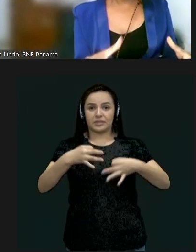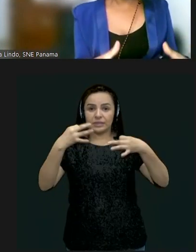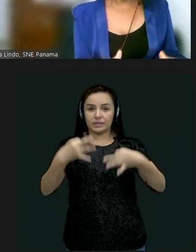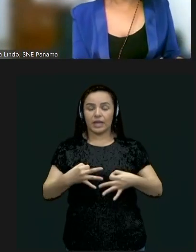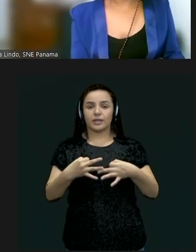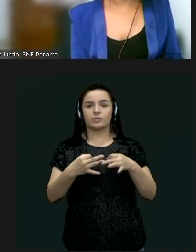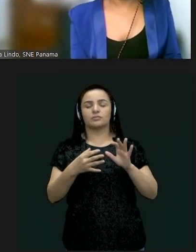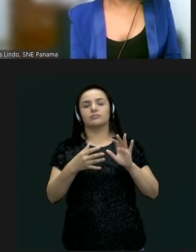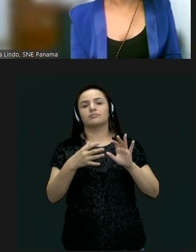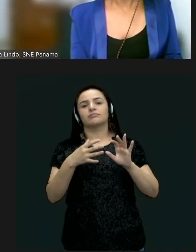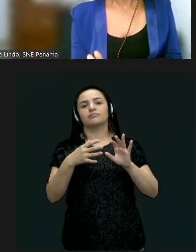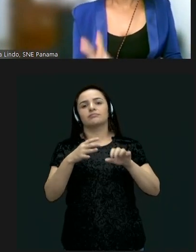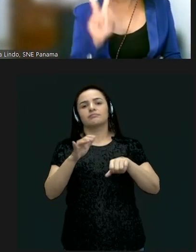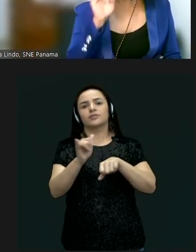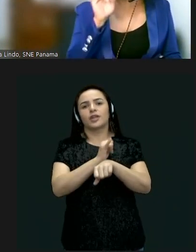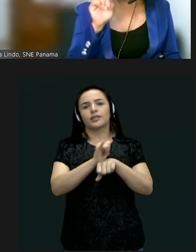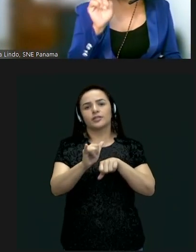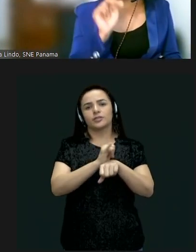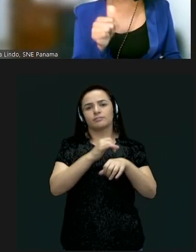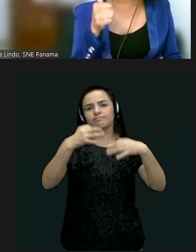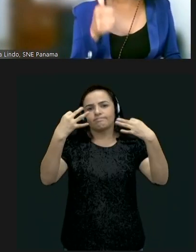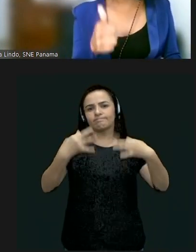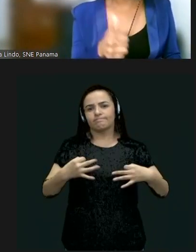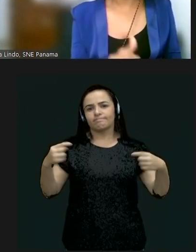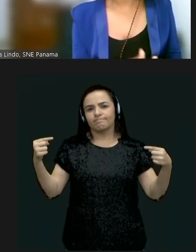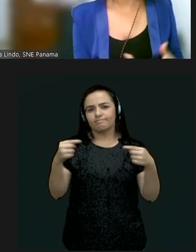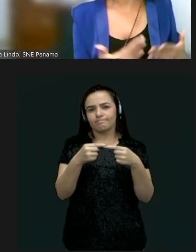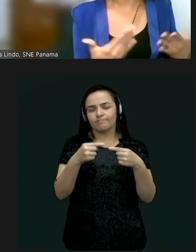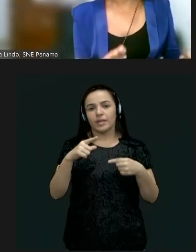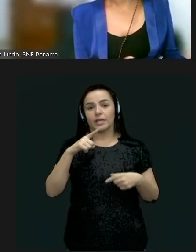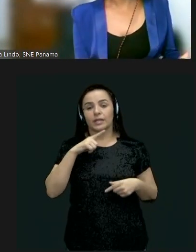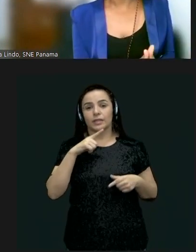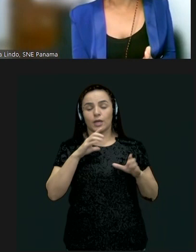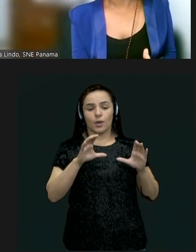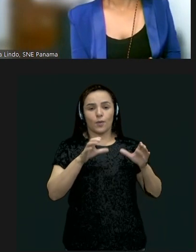the strategy. We have right now on place